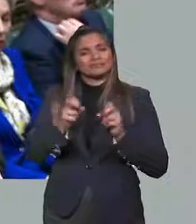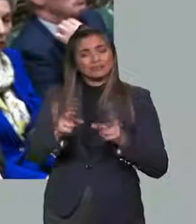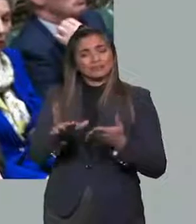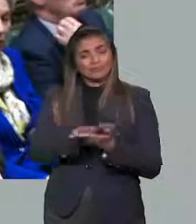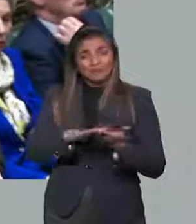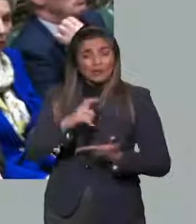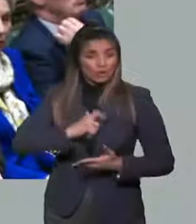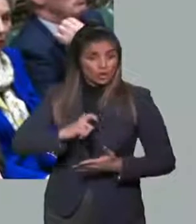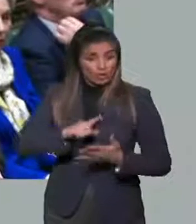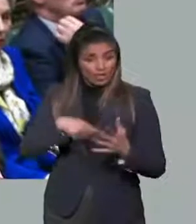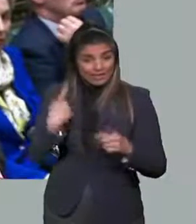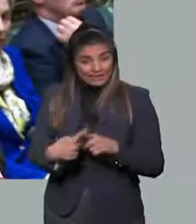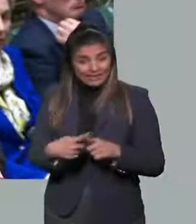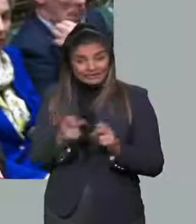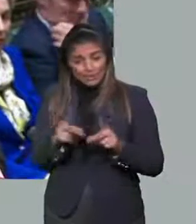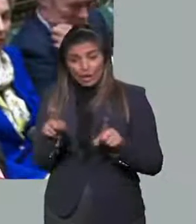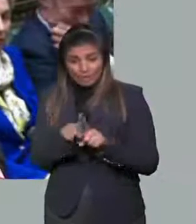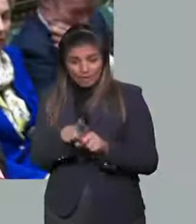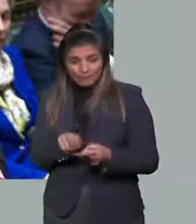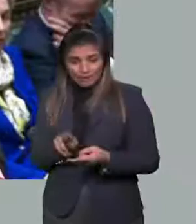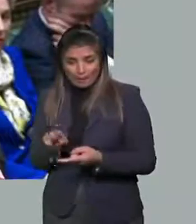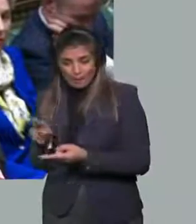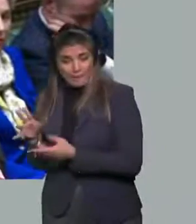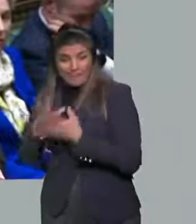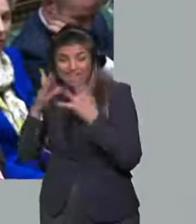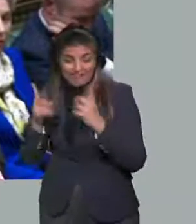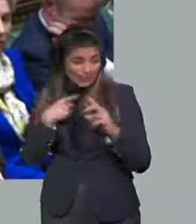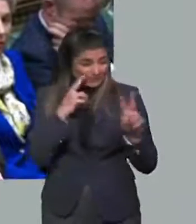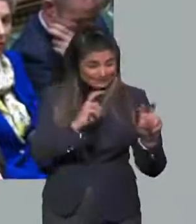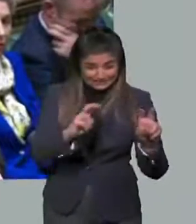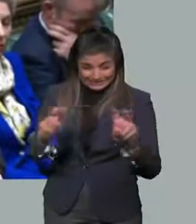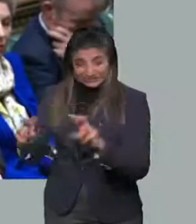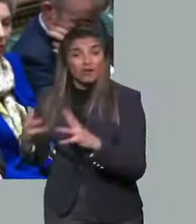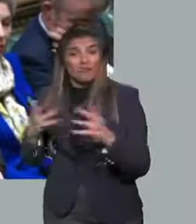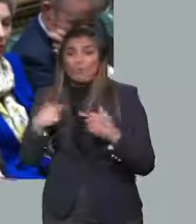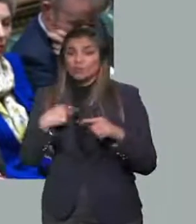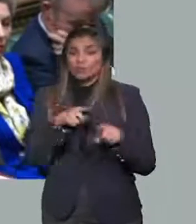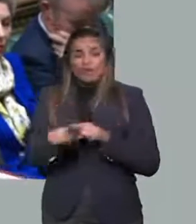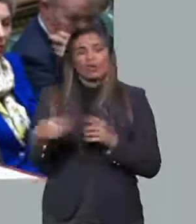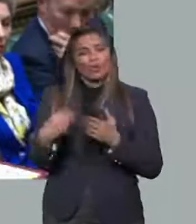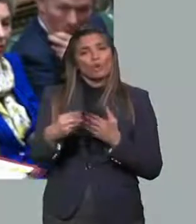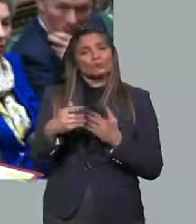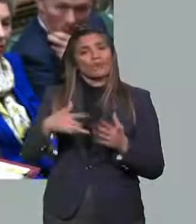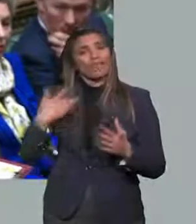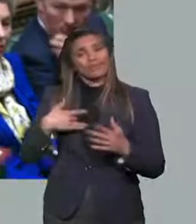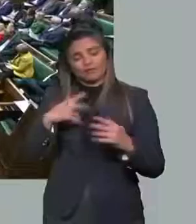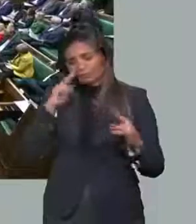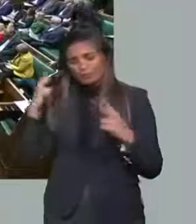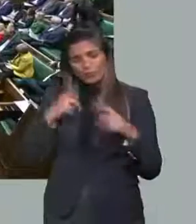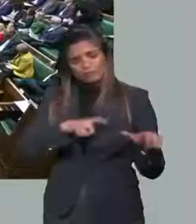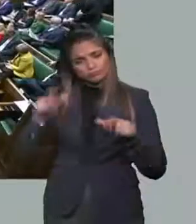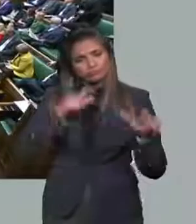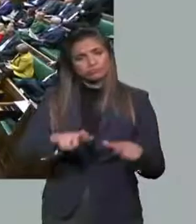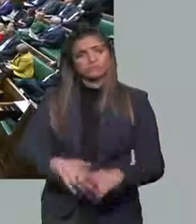tax threshold by over 50% since 2010. We're doing everything we can, and of course we'll keep the cost of living issues under constant and regular review.